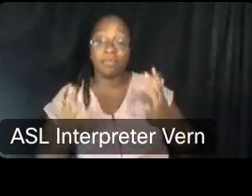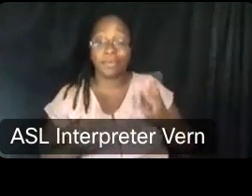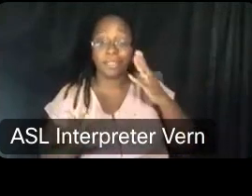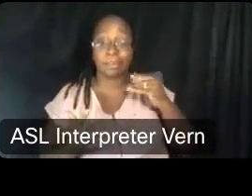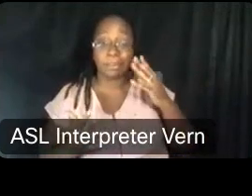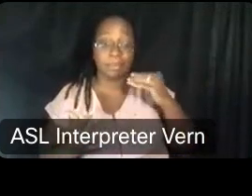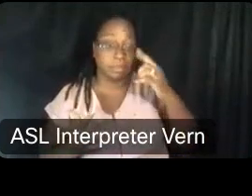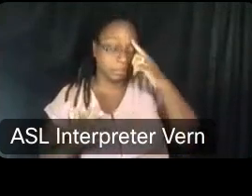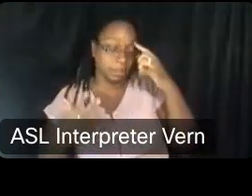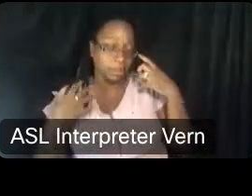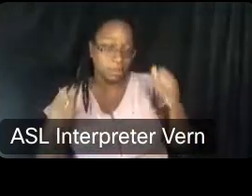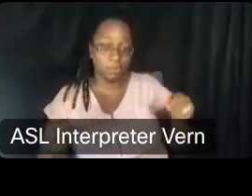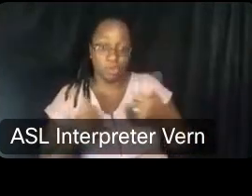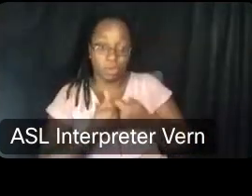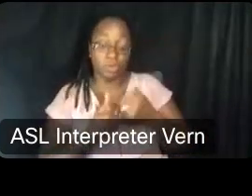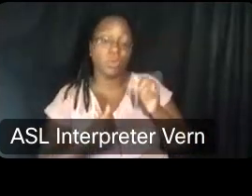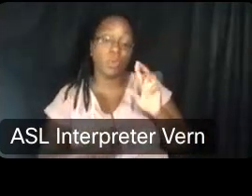partner-inflicted brain injuries?